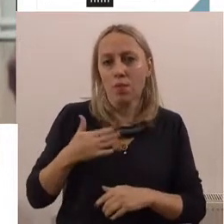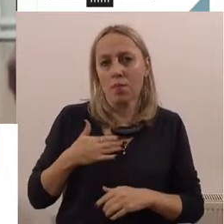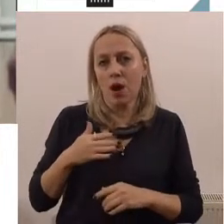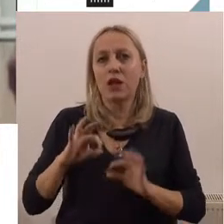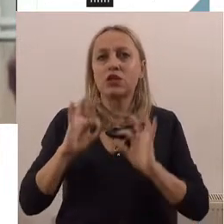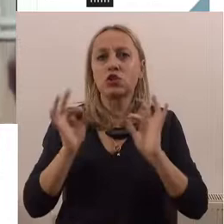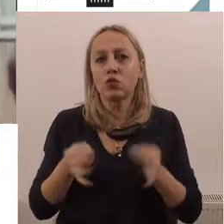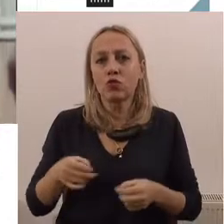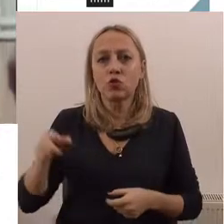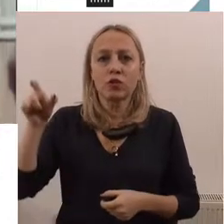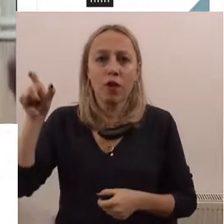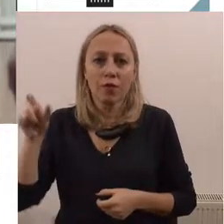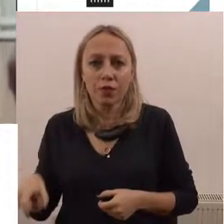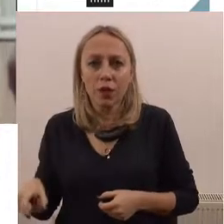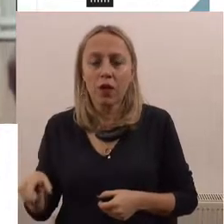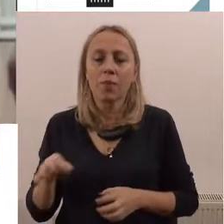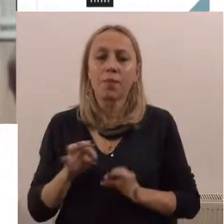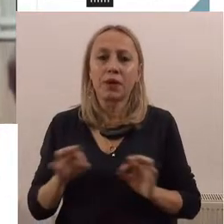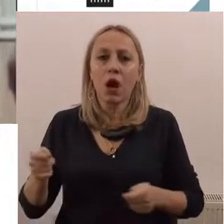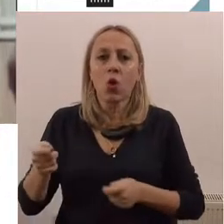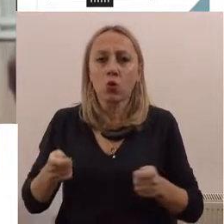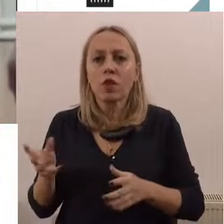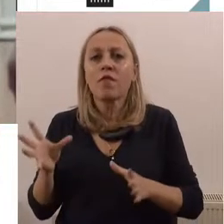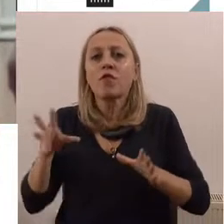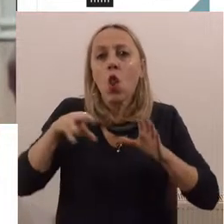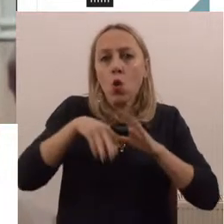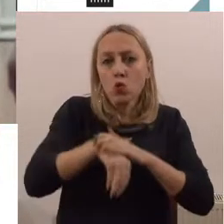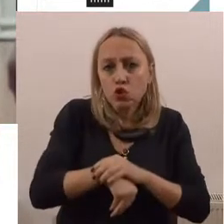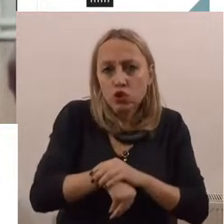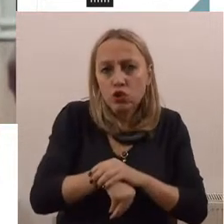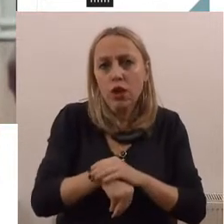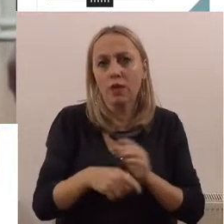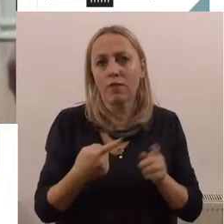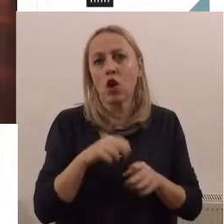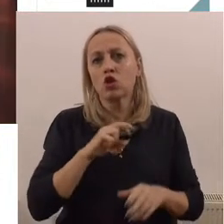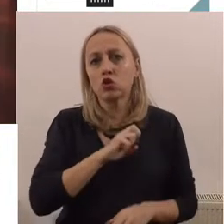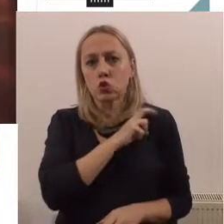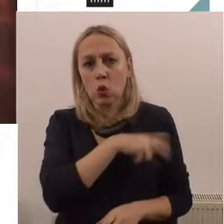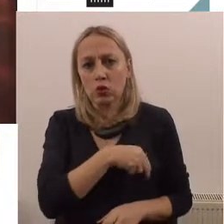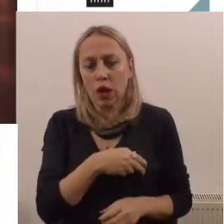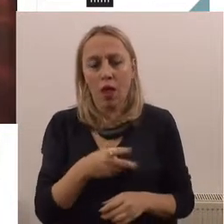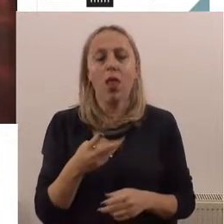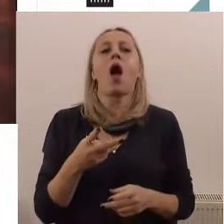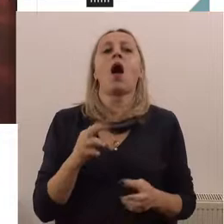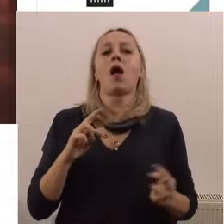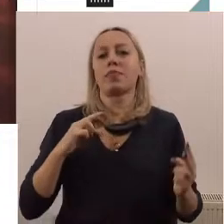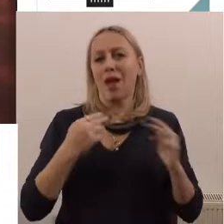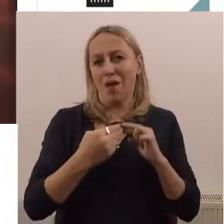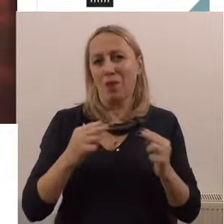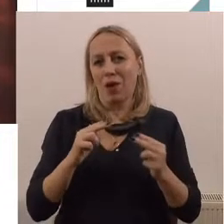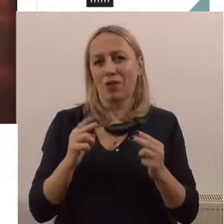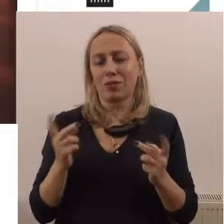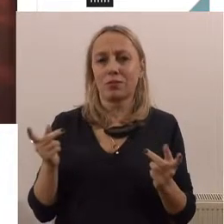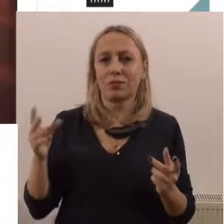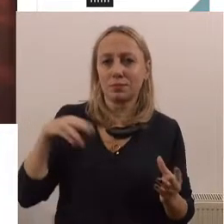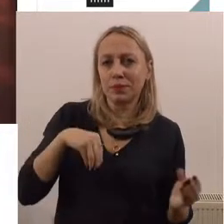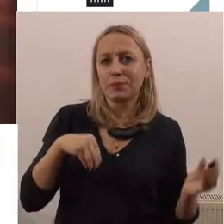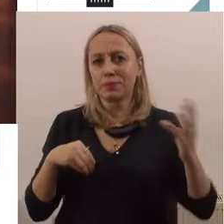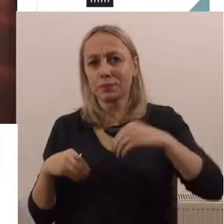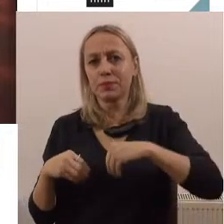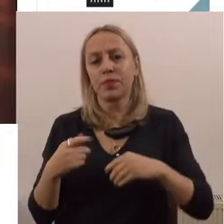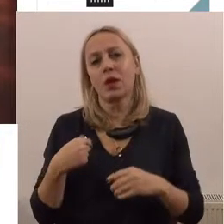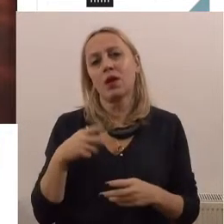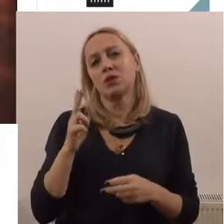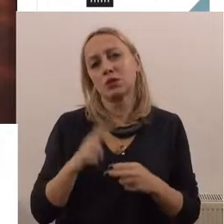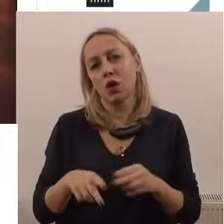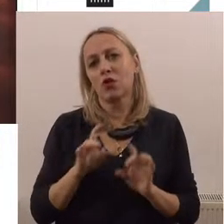the museum's life. Our curators and art researchers are also involved in the social